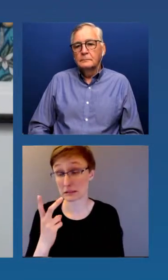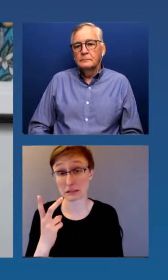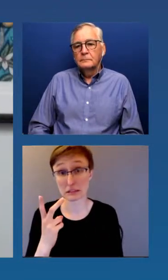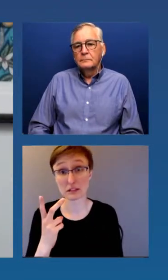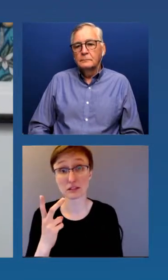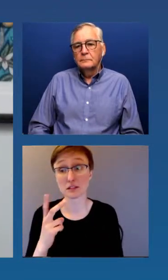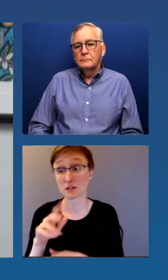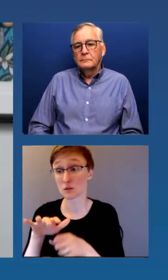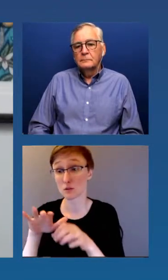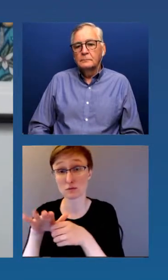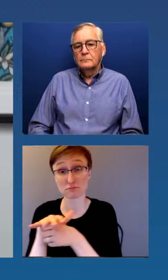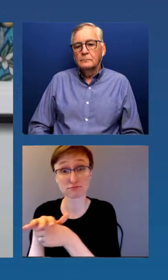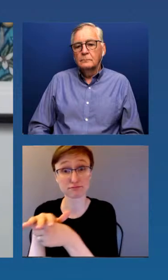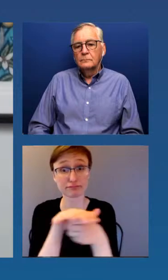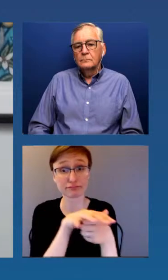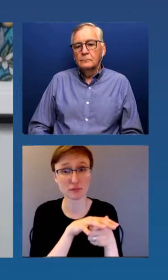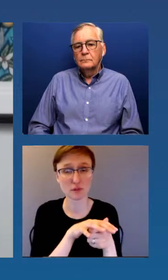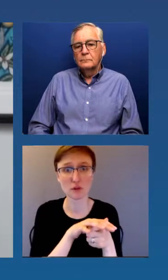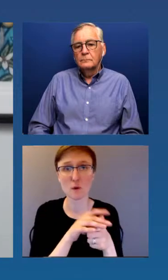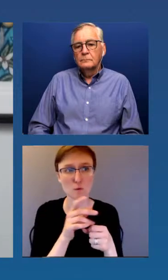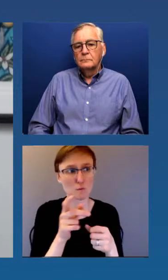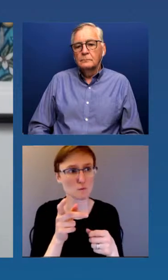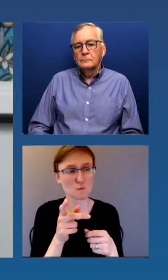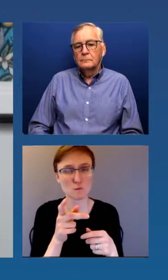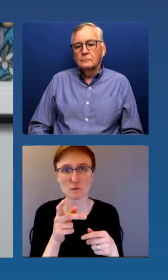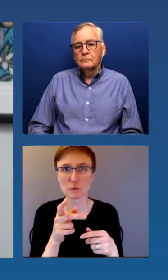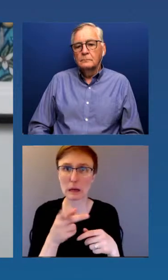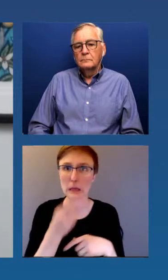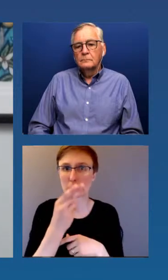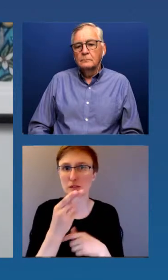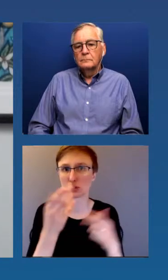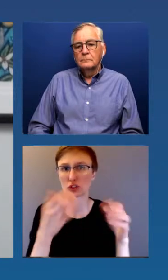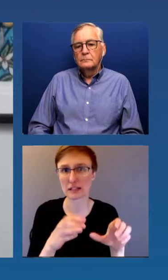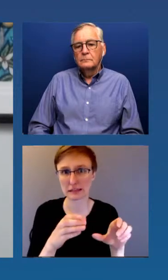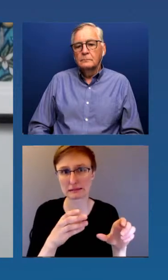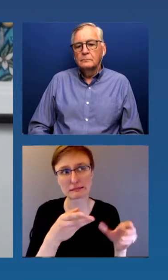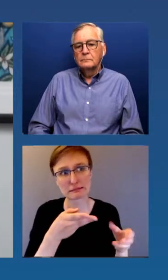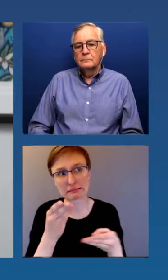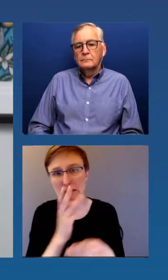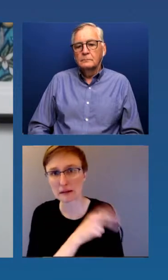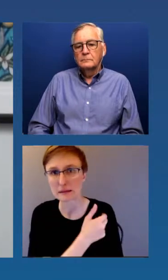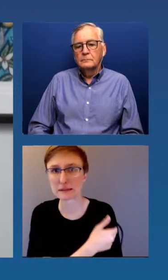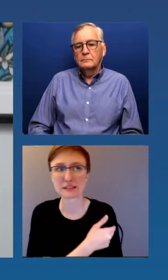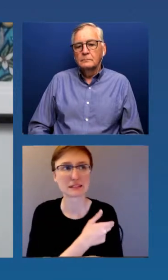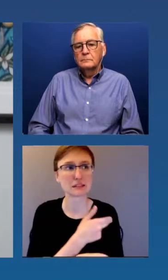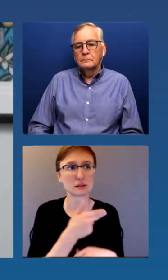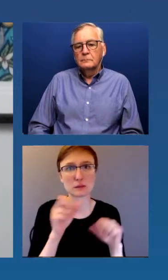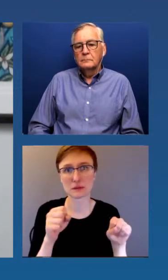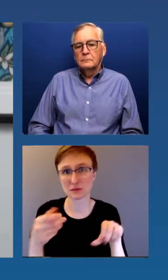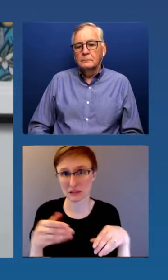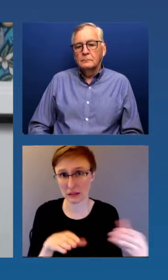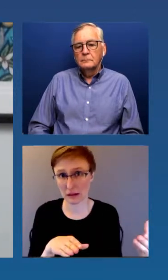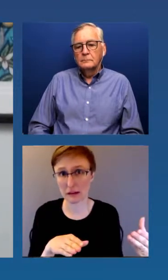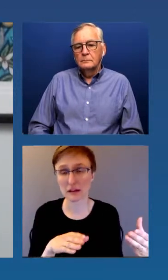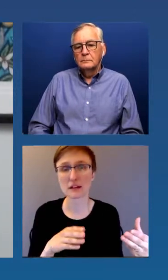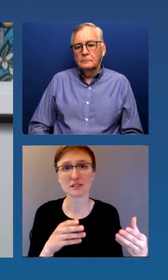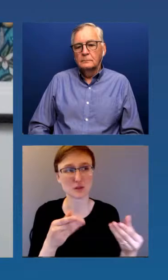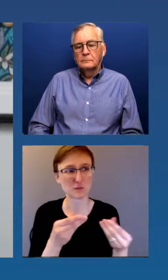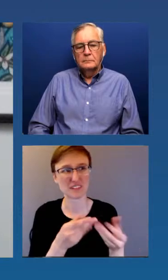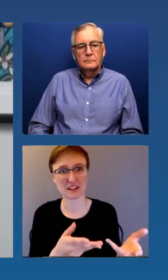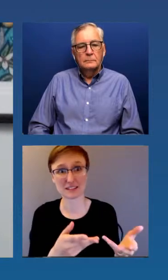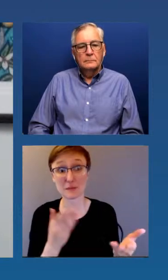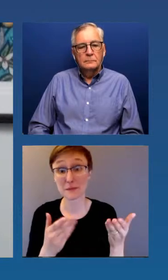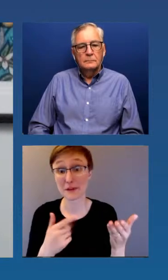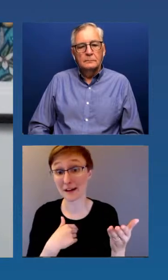and hospitalization, people over 80. We did continue that, but I might actually ask other partners to comment